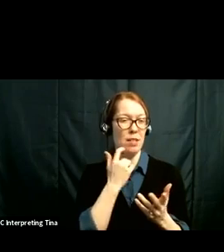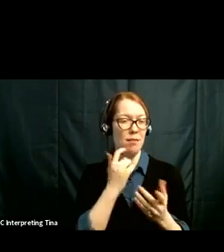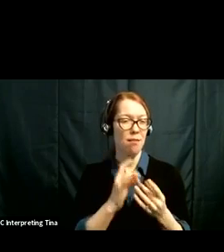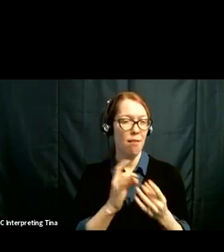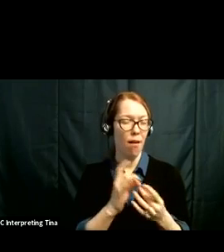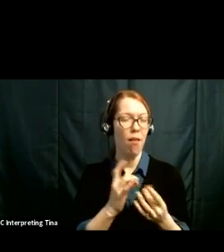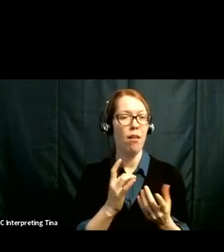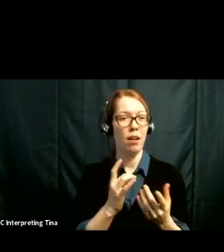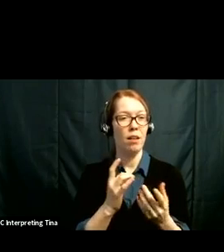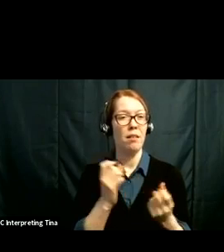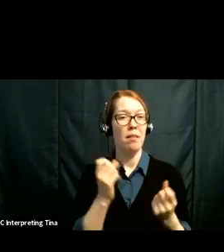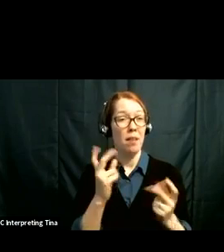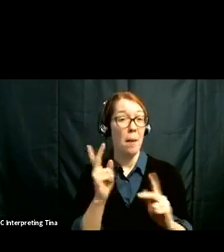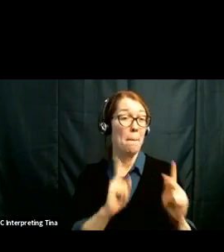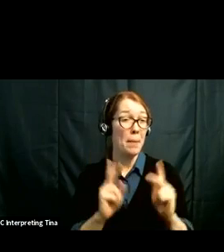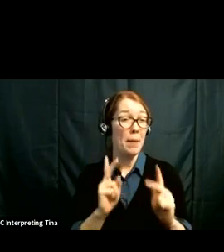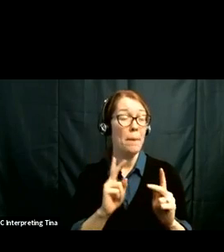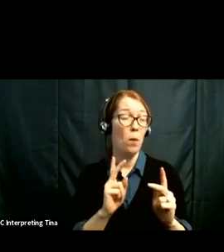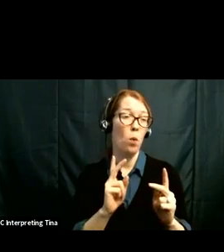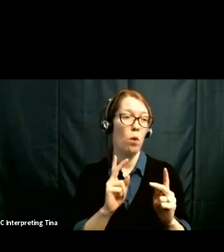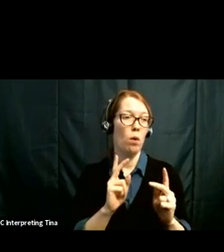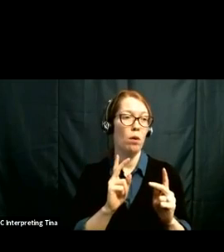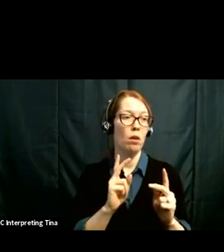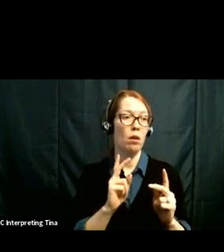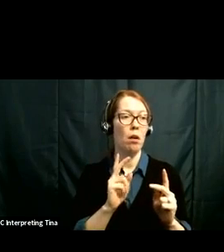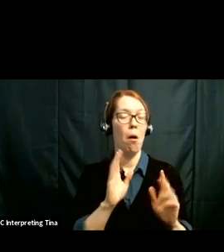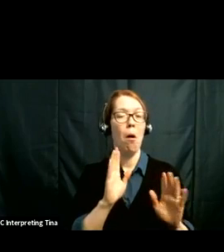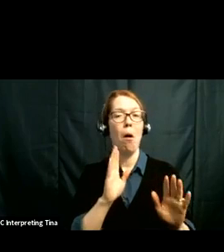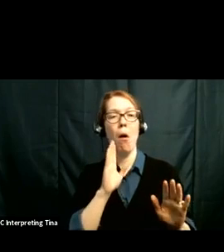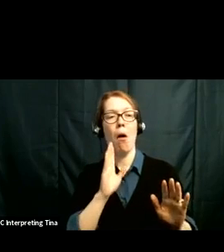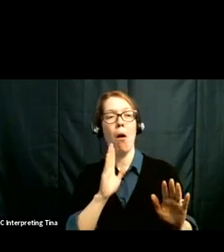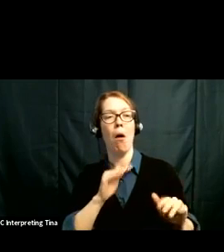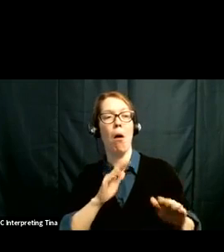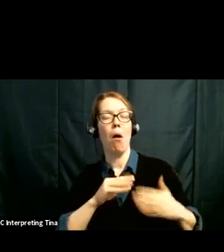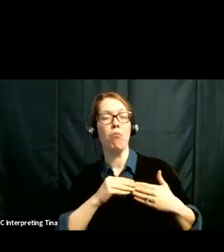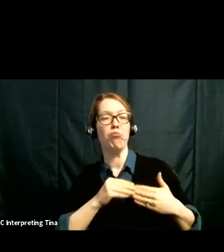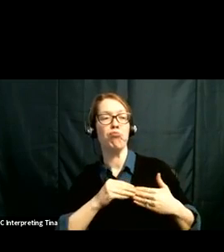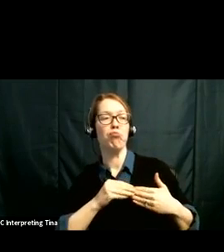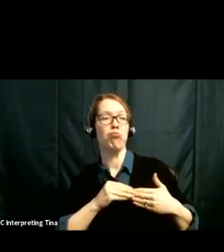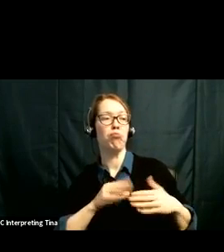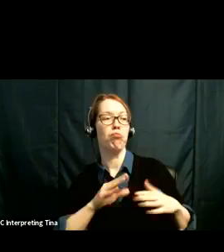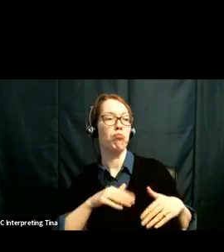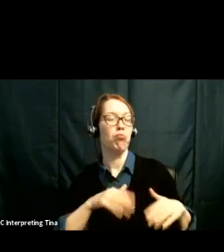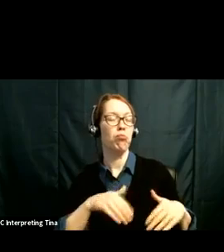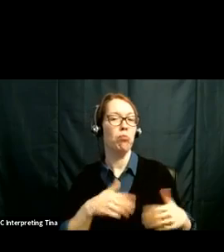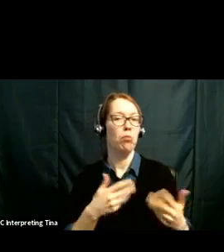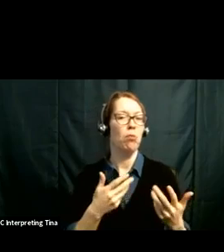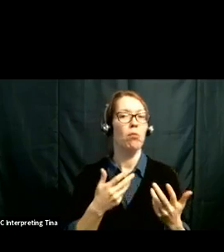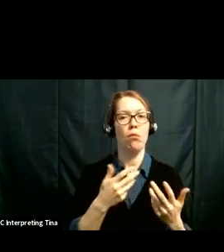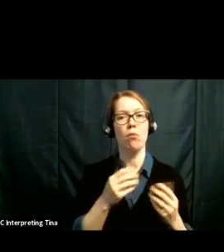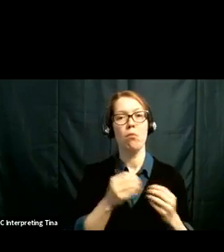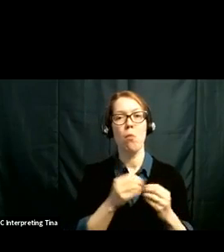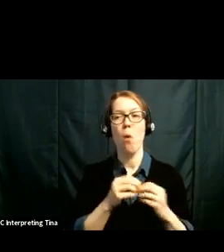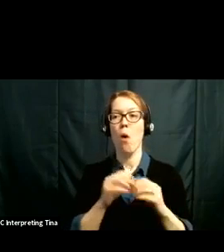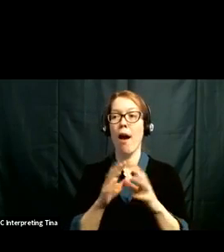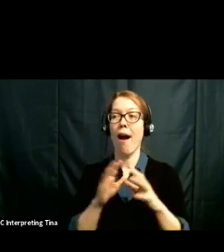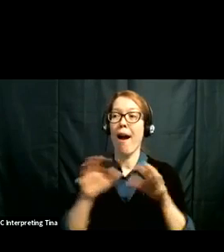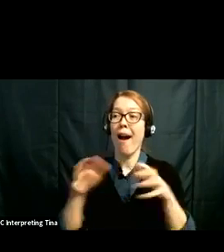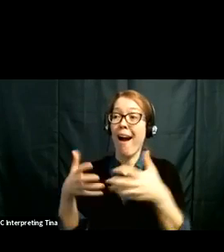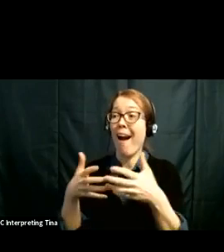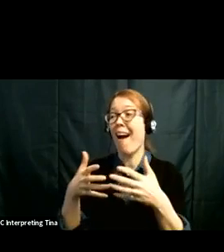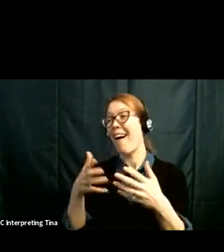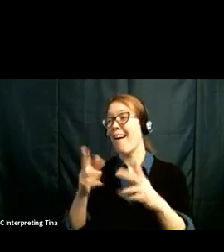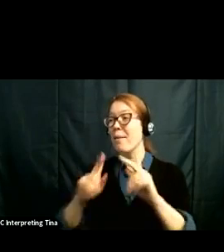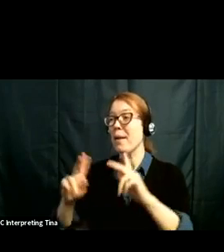people, started kind of backing off from some of that and being around more groups of people. And then we